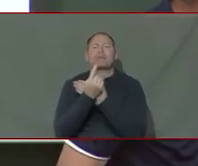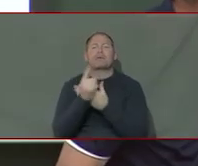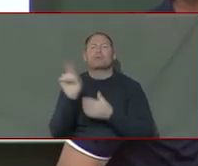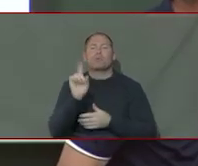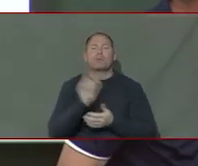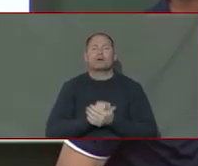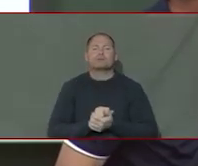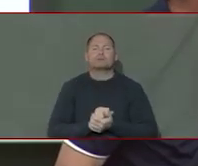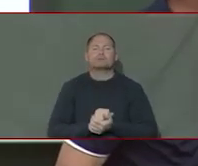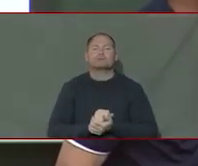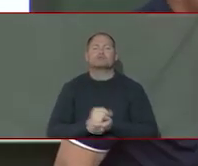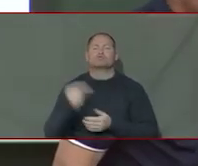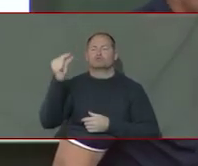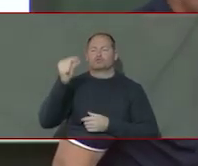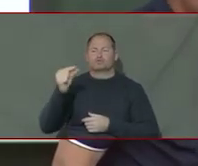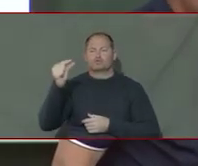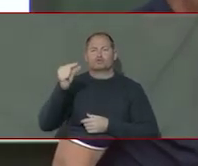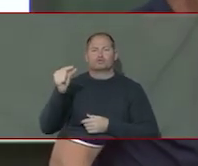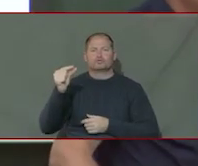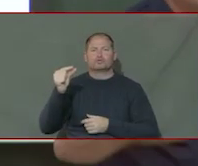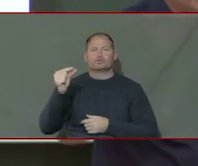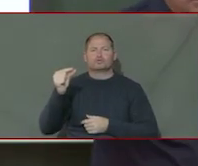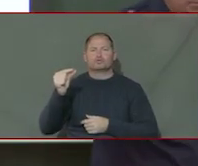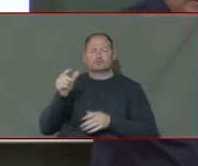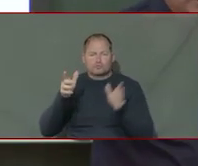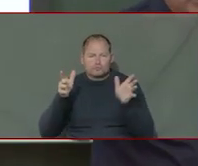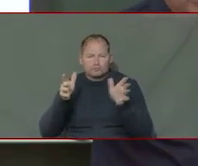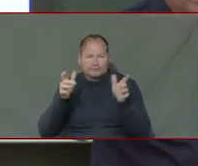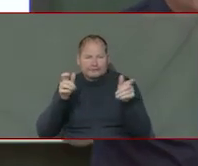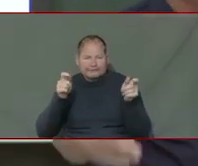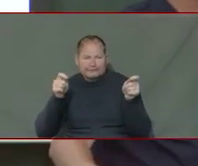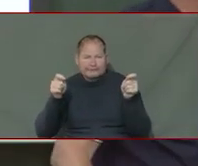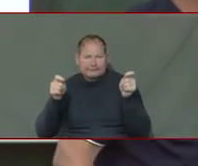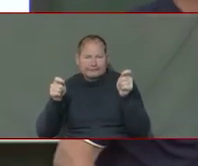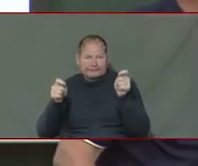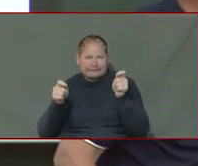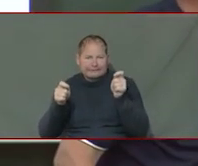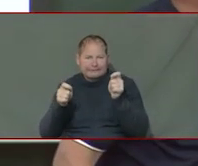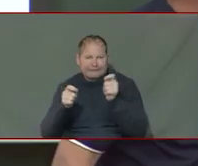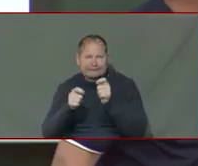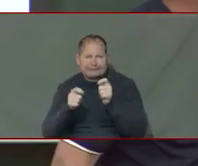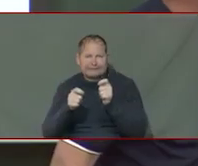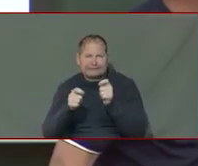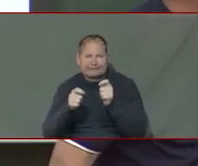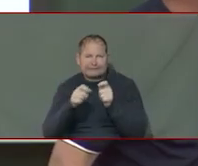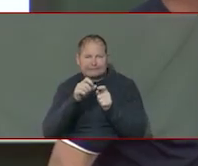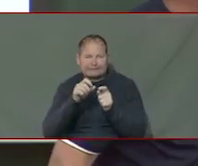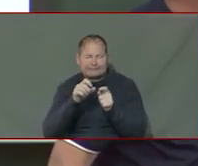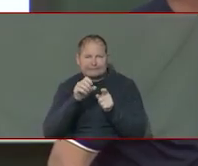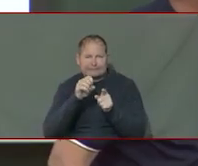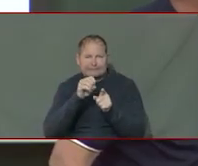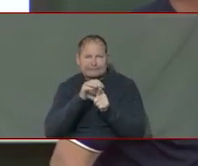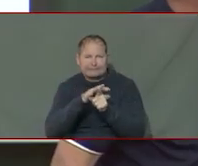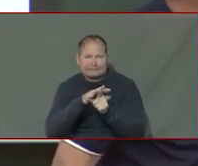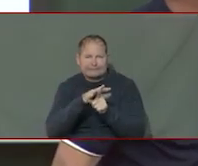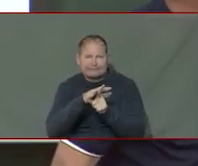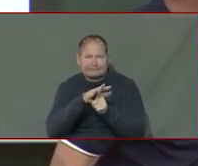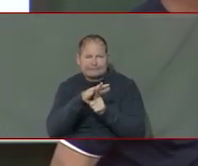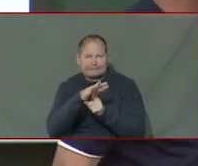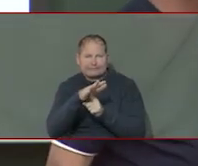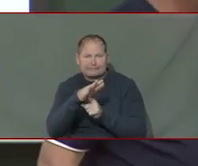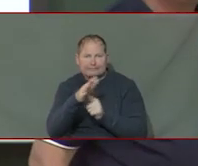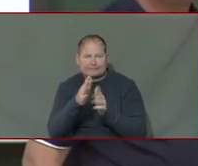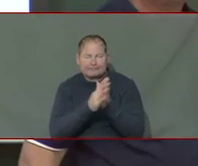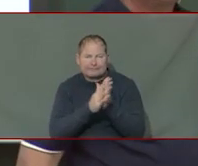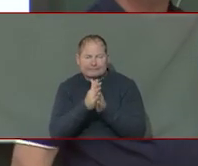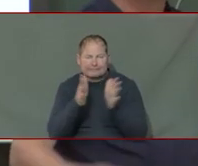The glucose must be encouraged. The scientific word is, it stimulates the absorption of glucose from the blood into